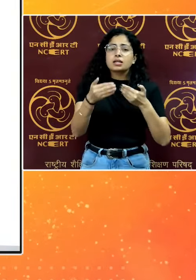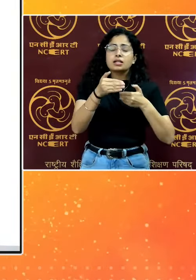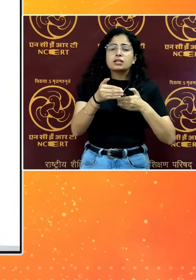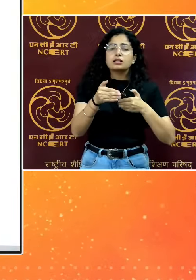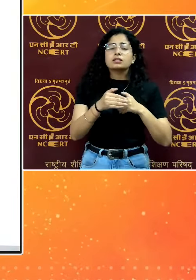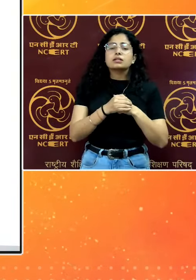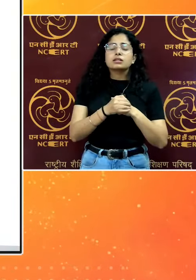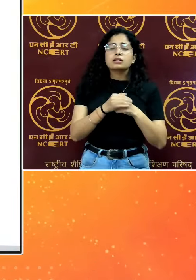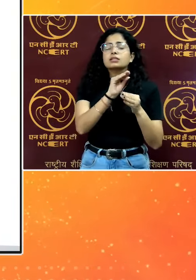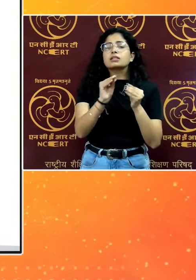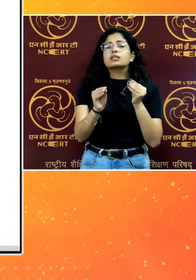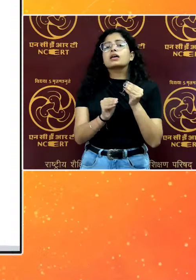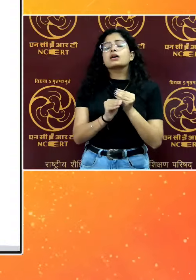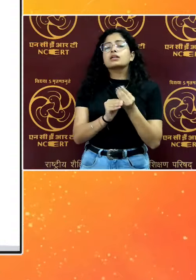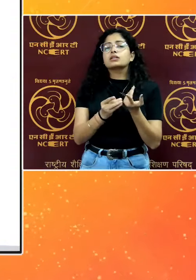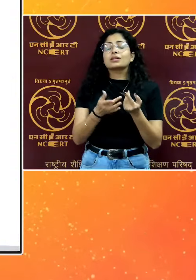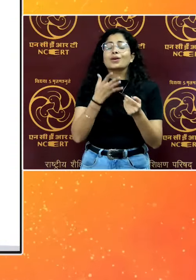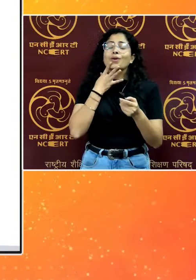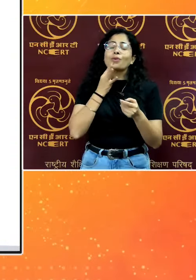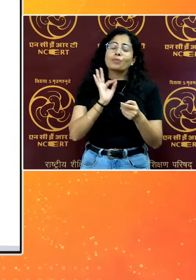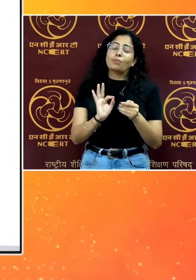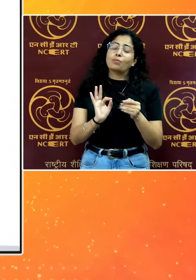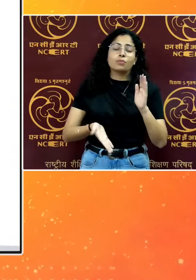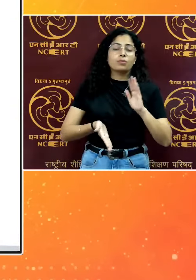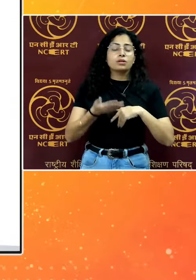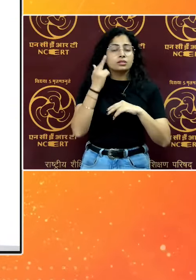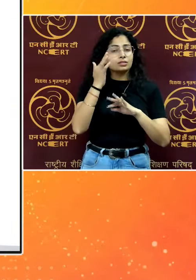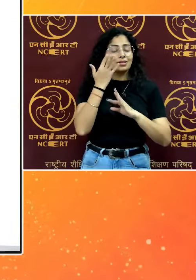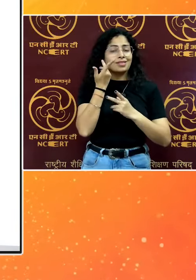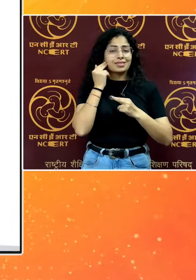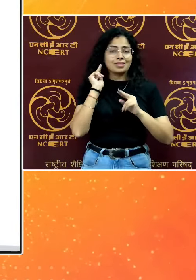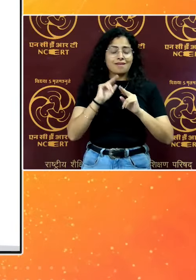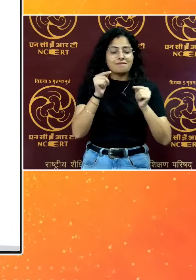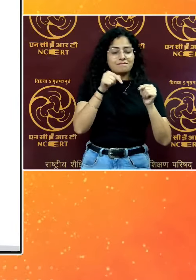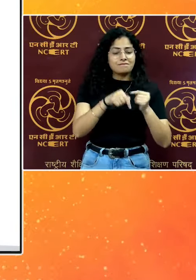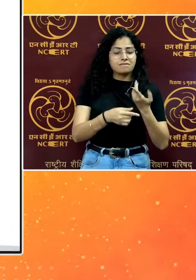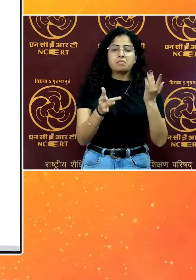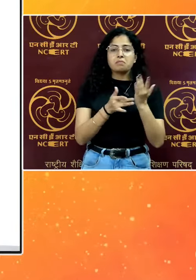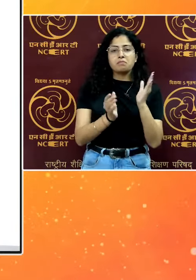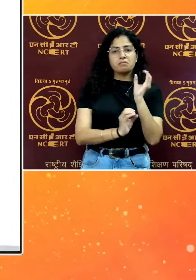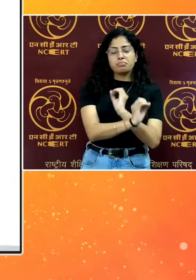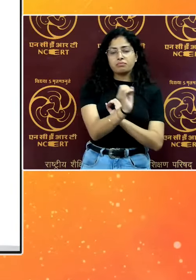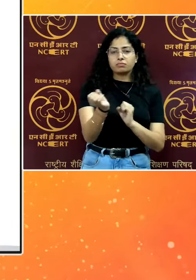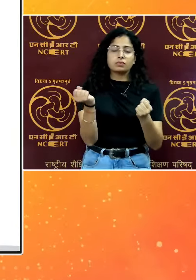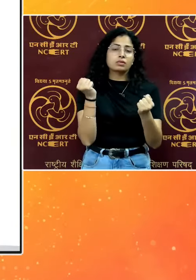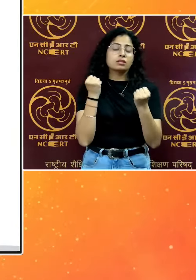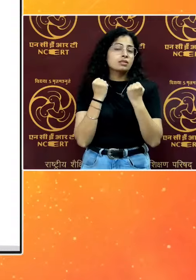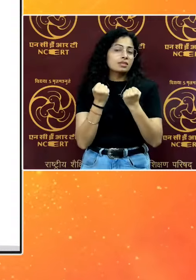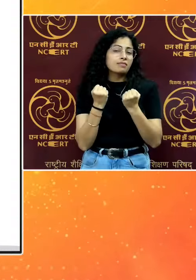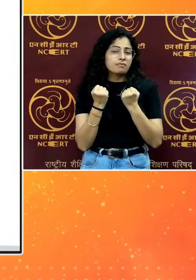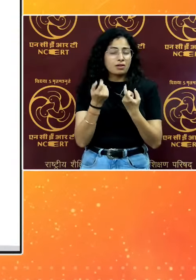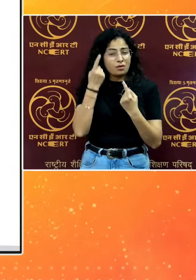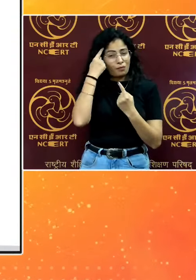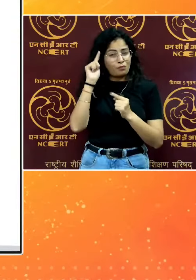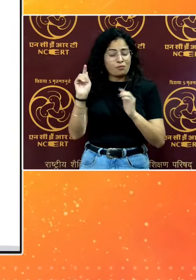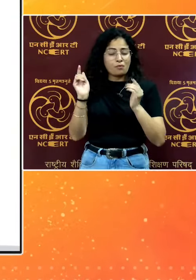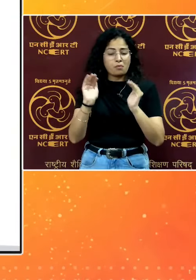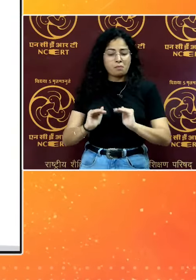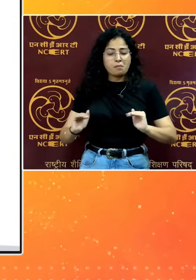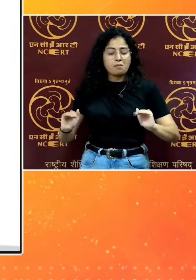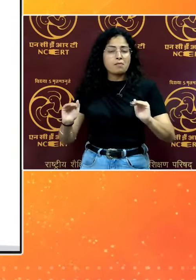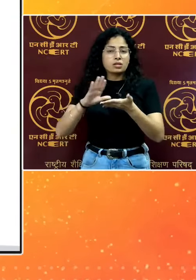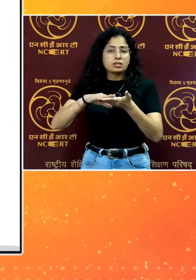an add-on. It is an essential feature, because without this technology, it's very difficult for them to learn